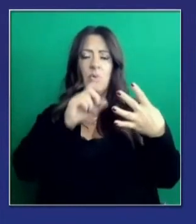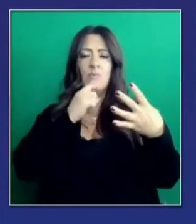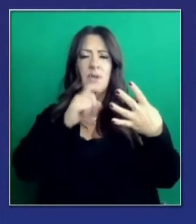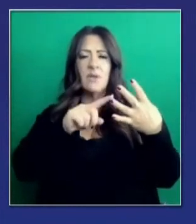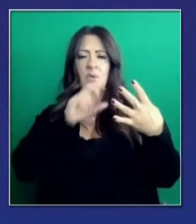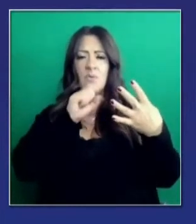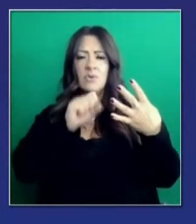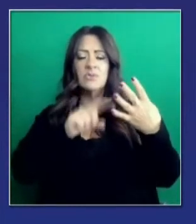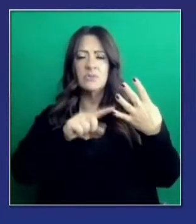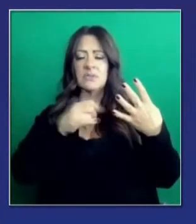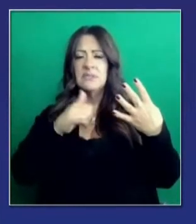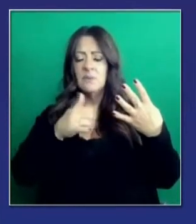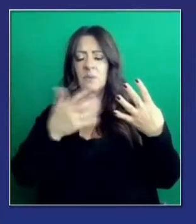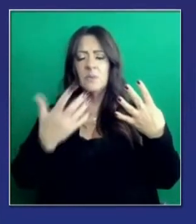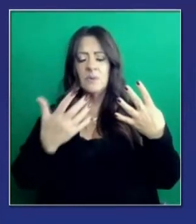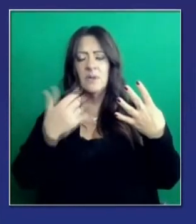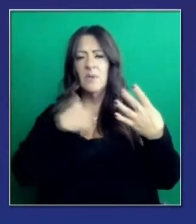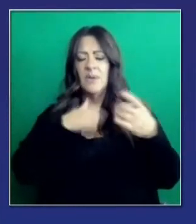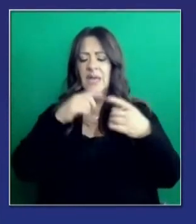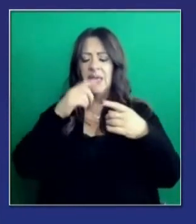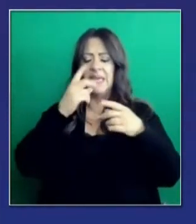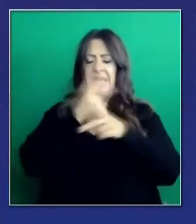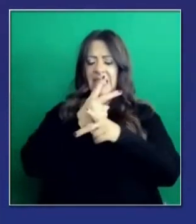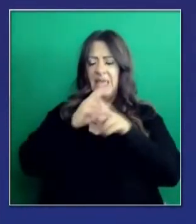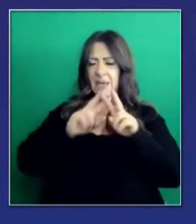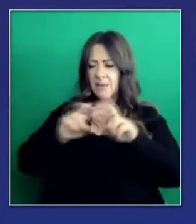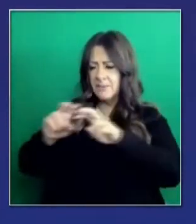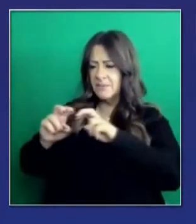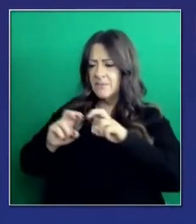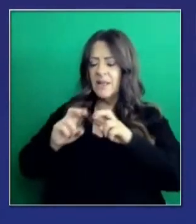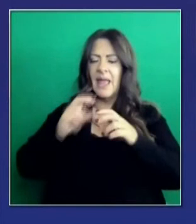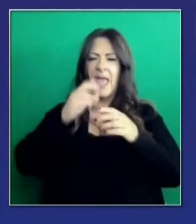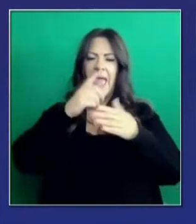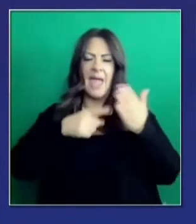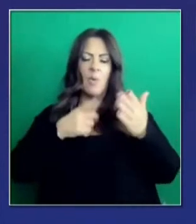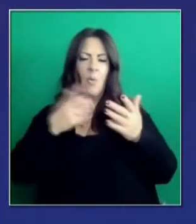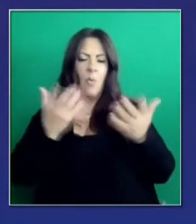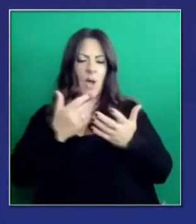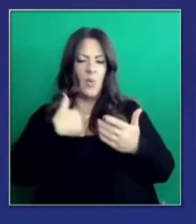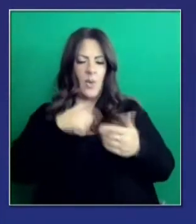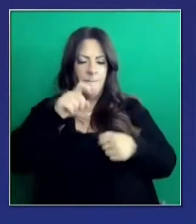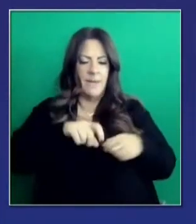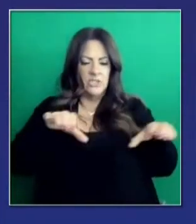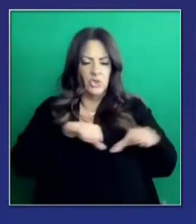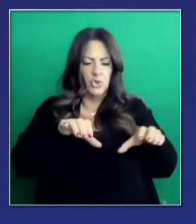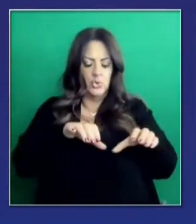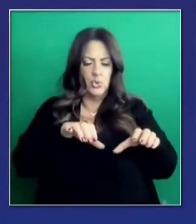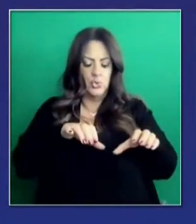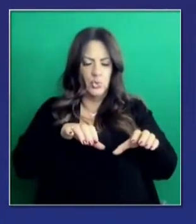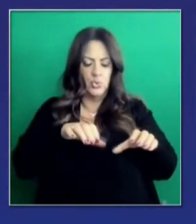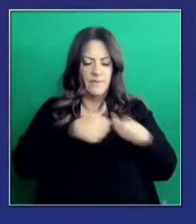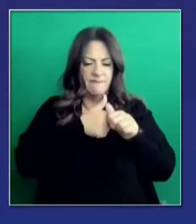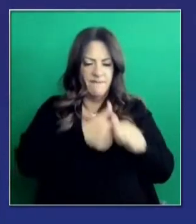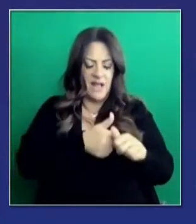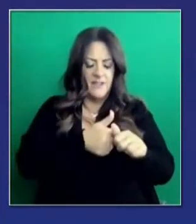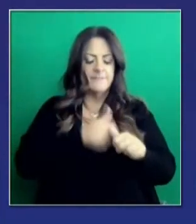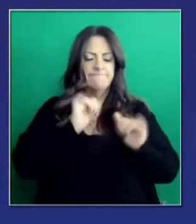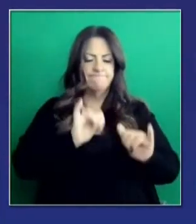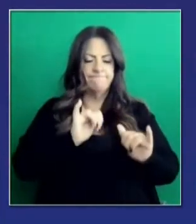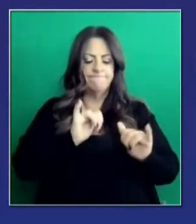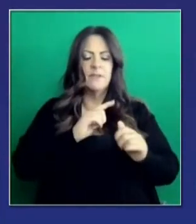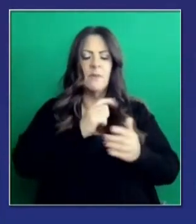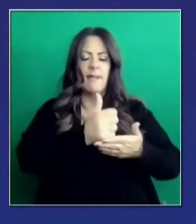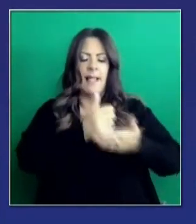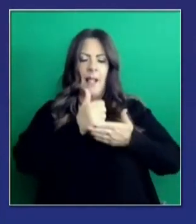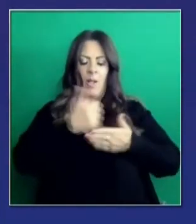be looking to use tools that get us safely through this as we work to get the vaccine aggressively out